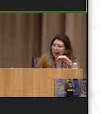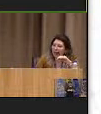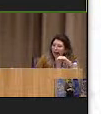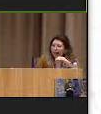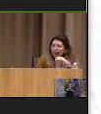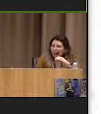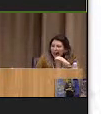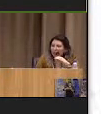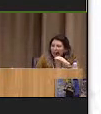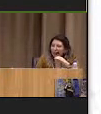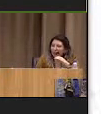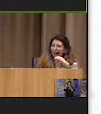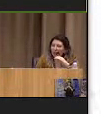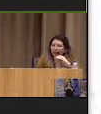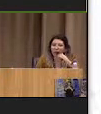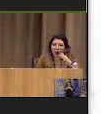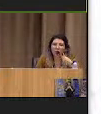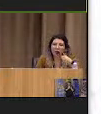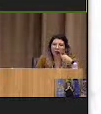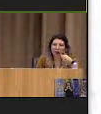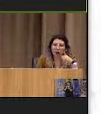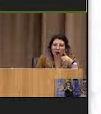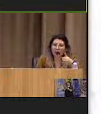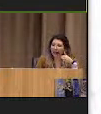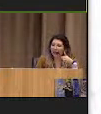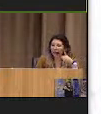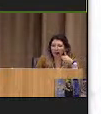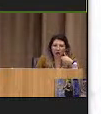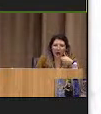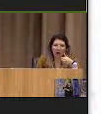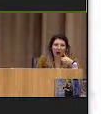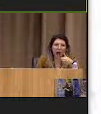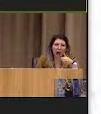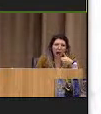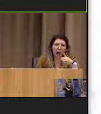people concentrated in one hospital,